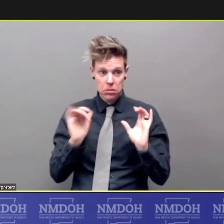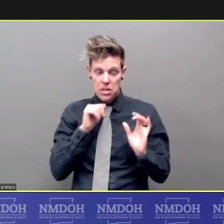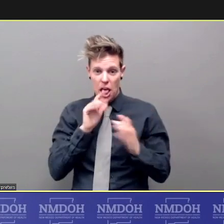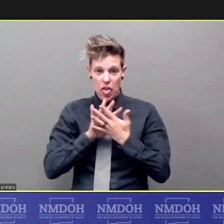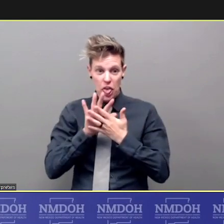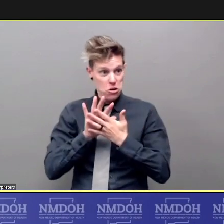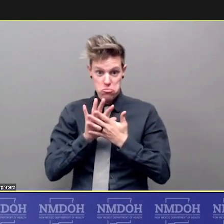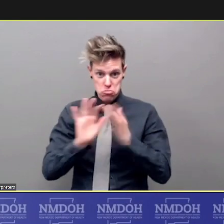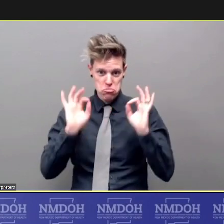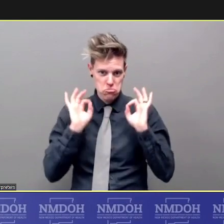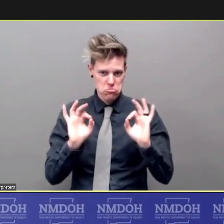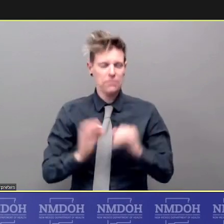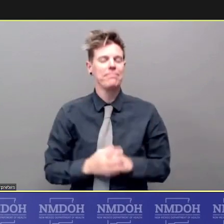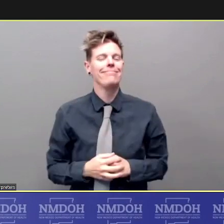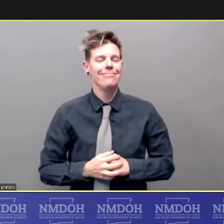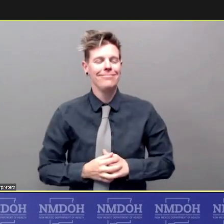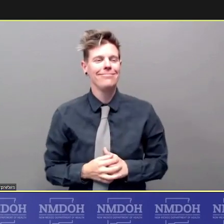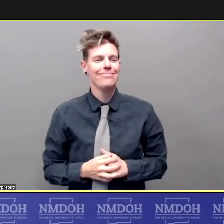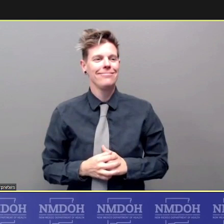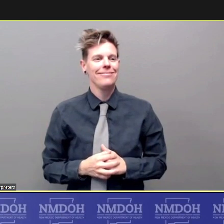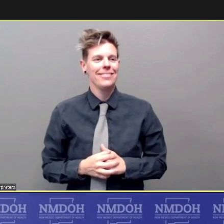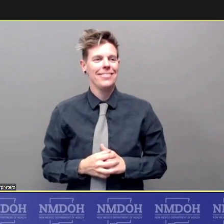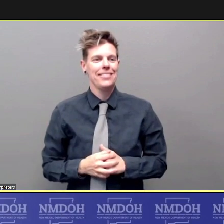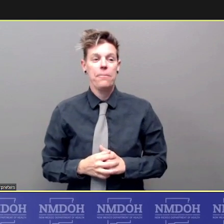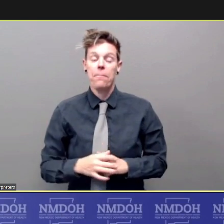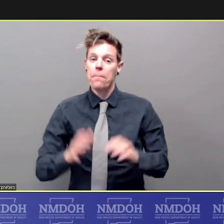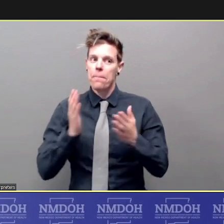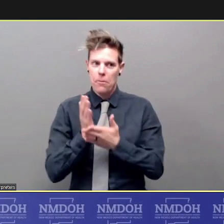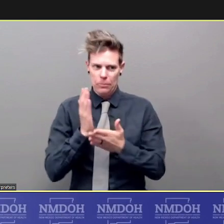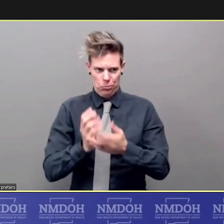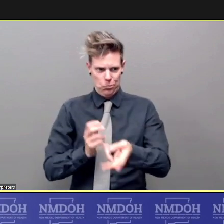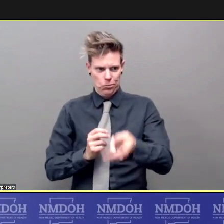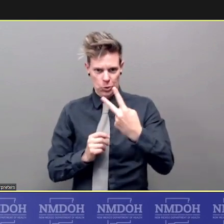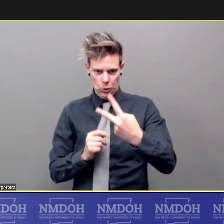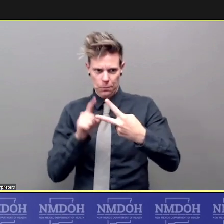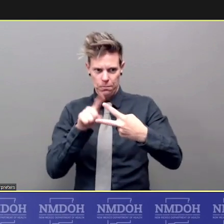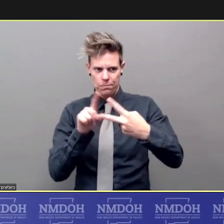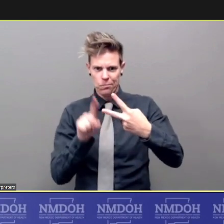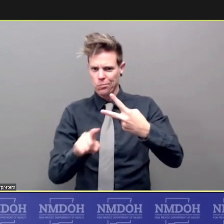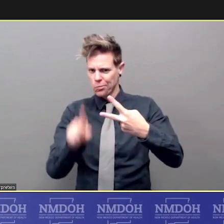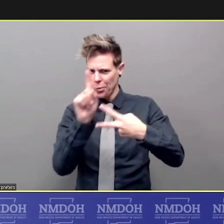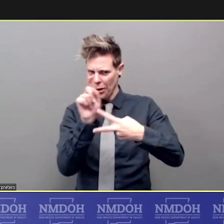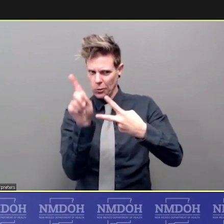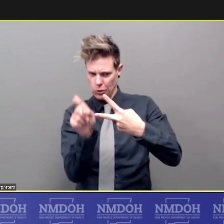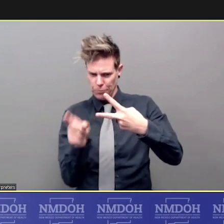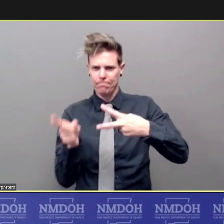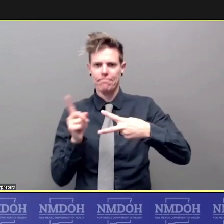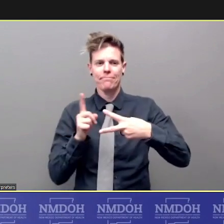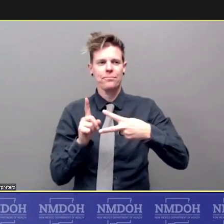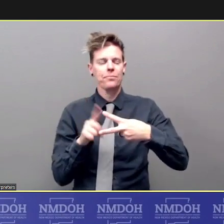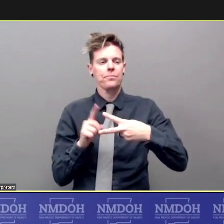great. So 2 quick questions on 2 different things. One,